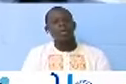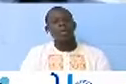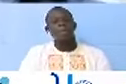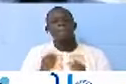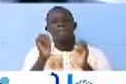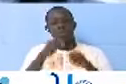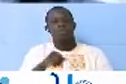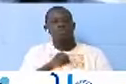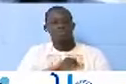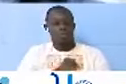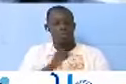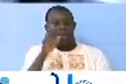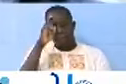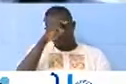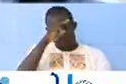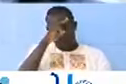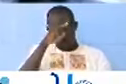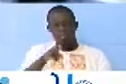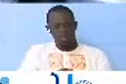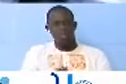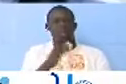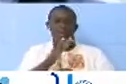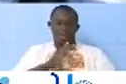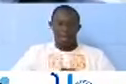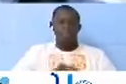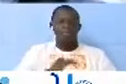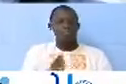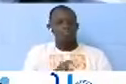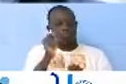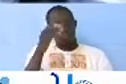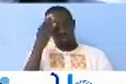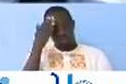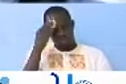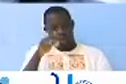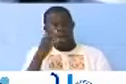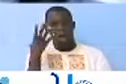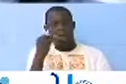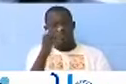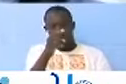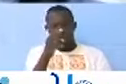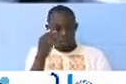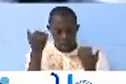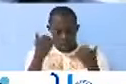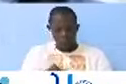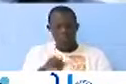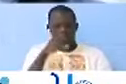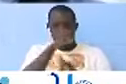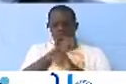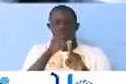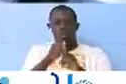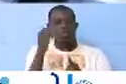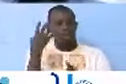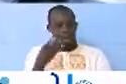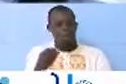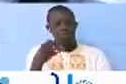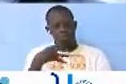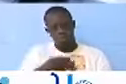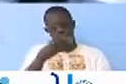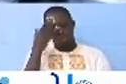to let them steady their minds. So that they will know your condition.